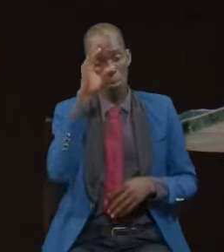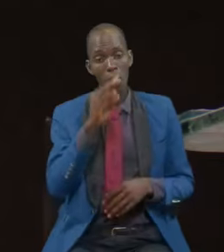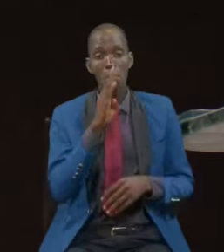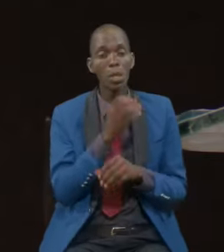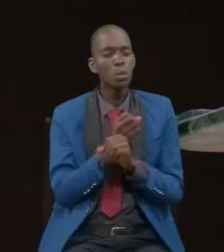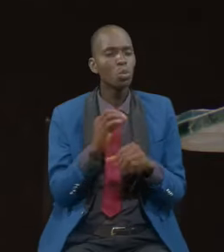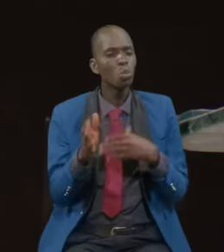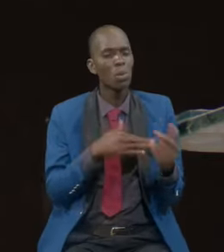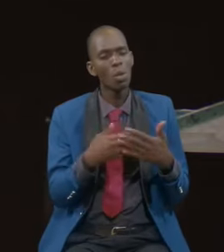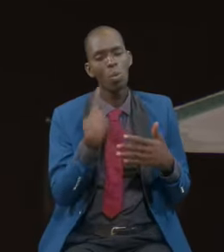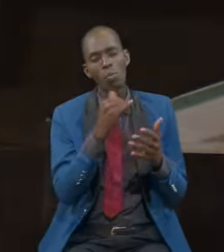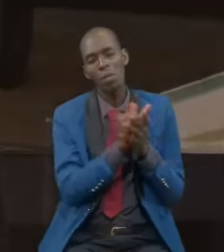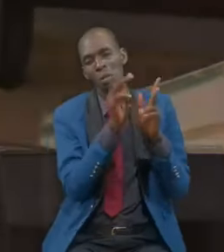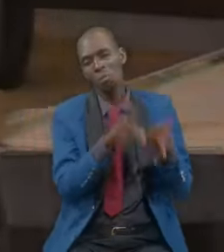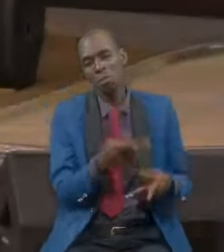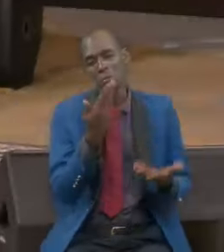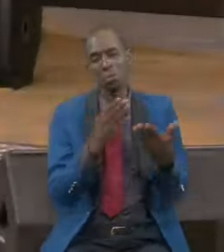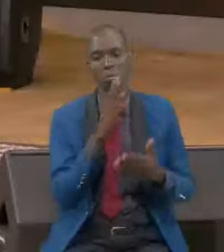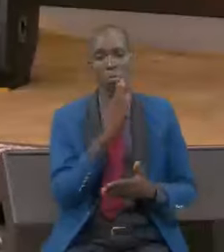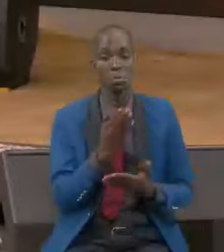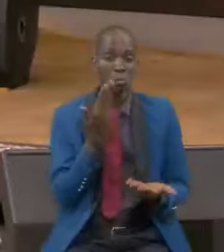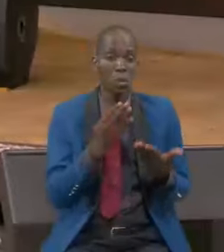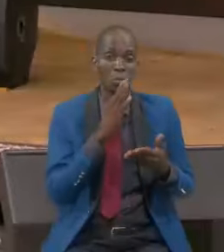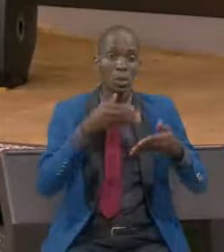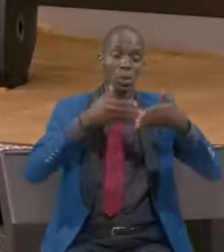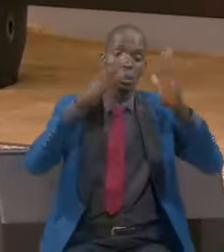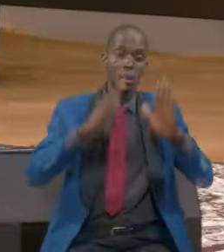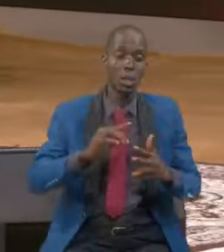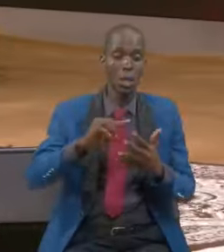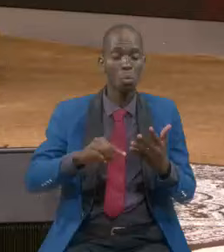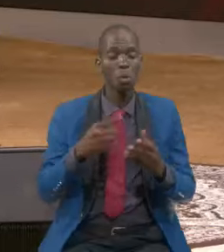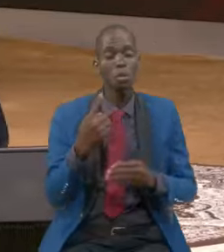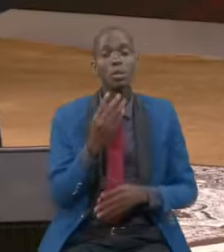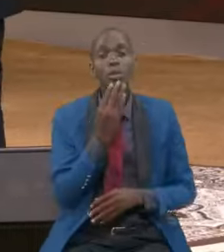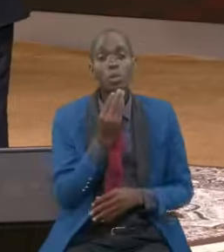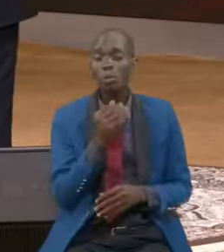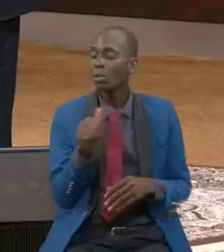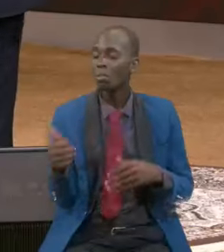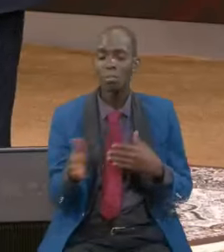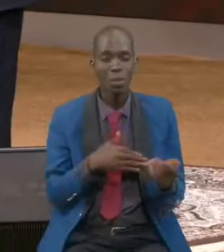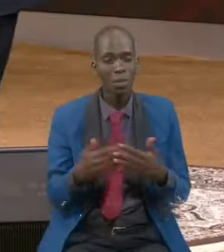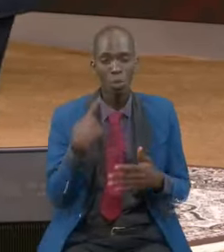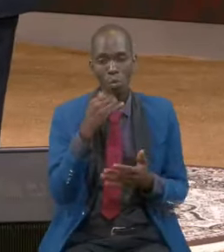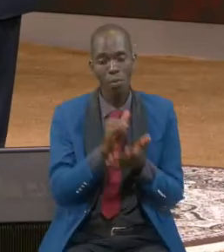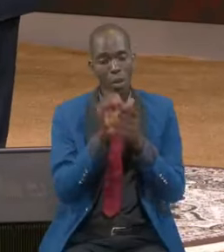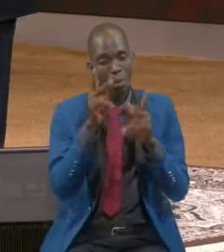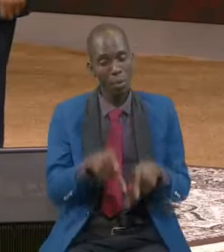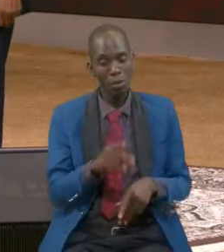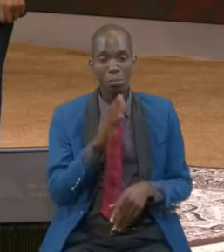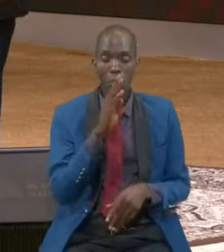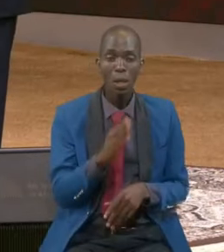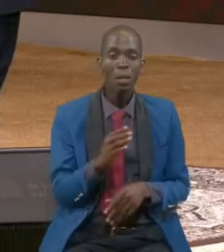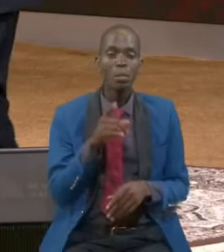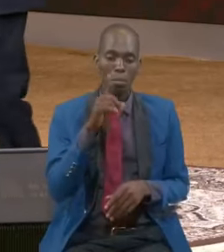whoever the man may be, might be a ruler among the Jews, whoever, he must be born again before he can see